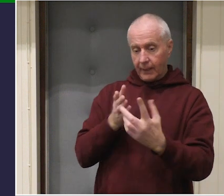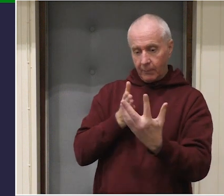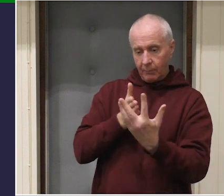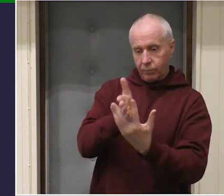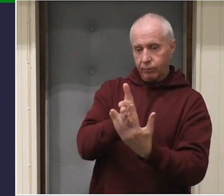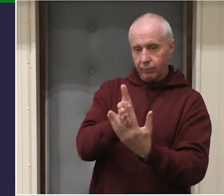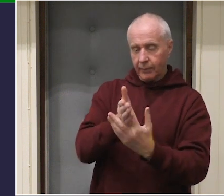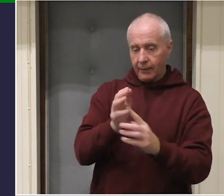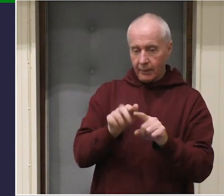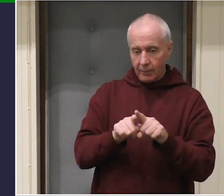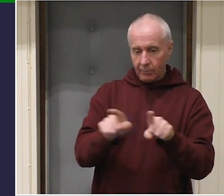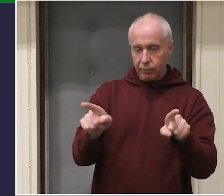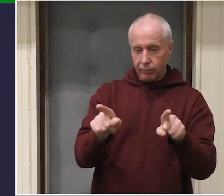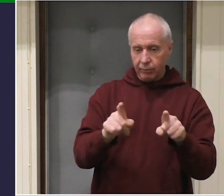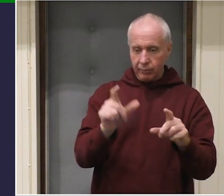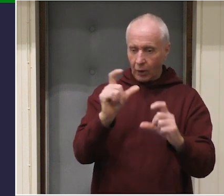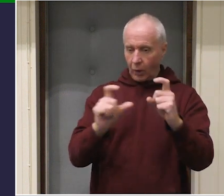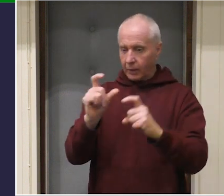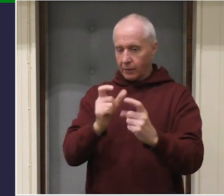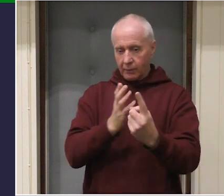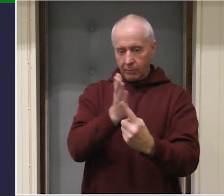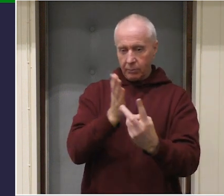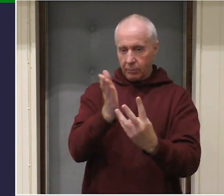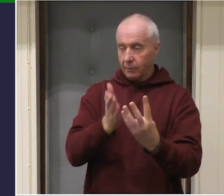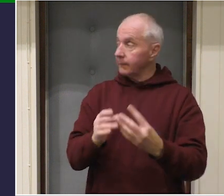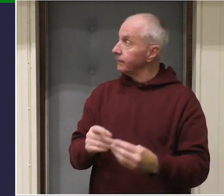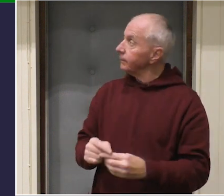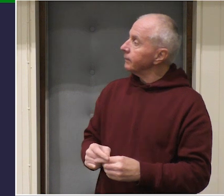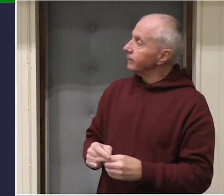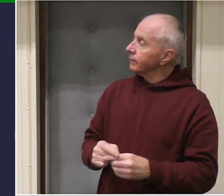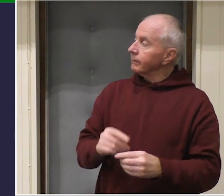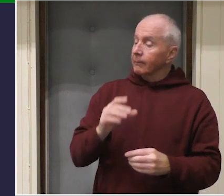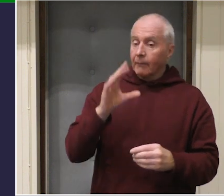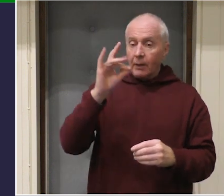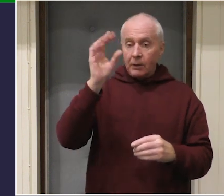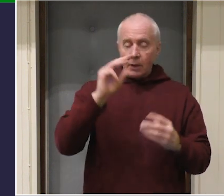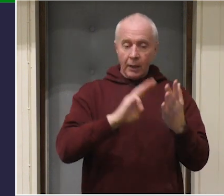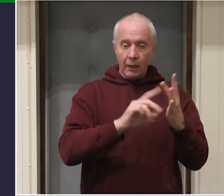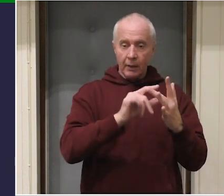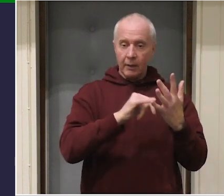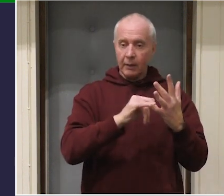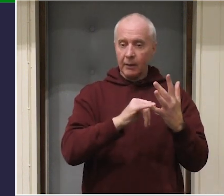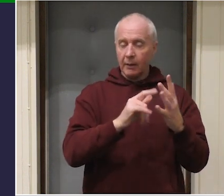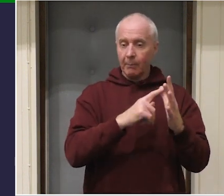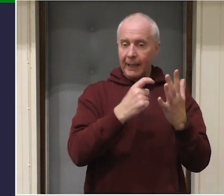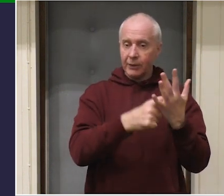And he noticed that if you look carefully at the star Mizar, he sometimes saw two spectral lines instead of one.